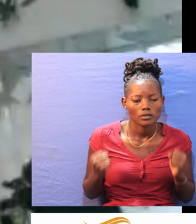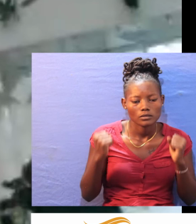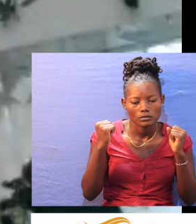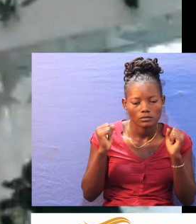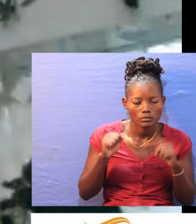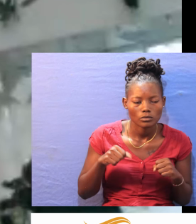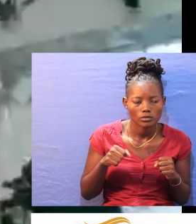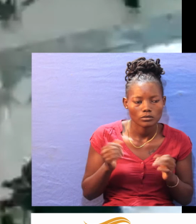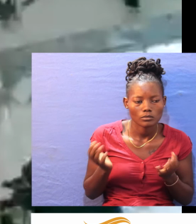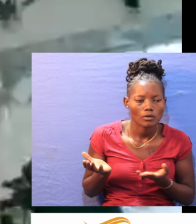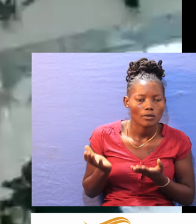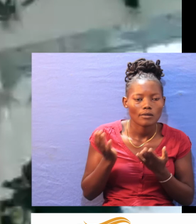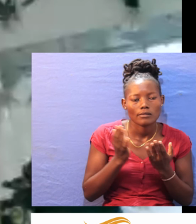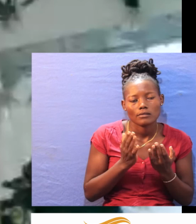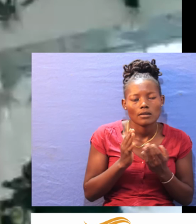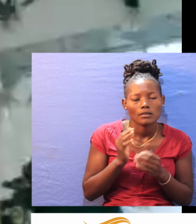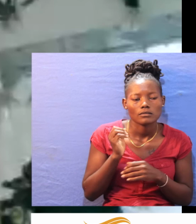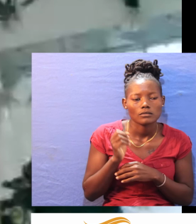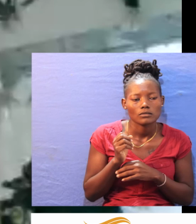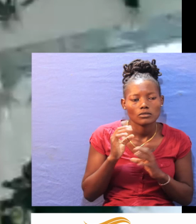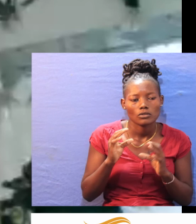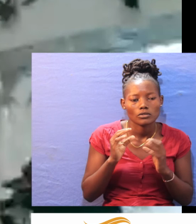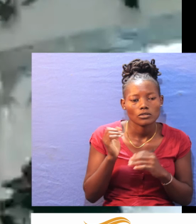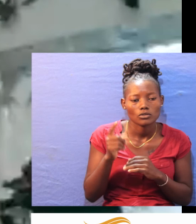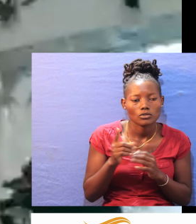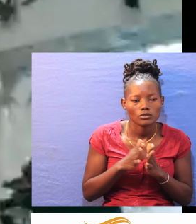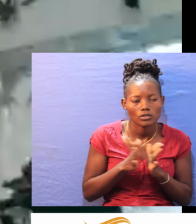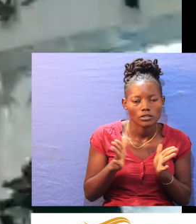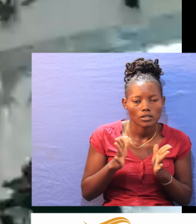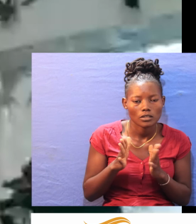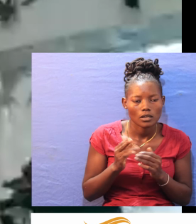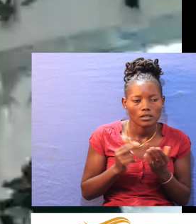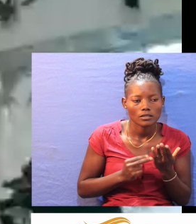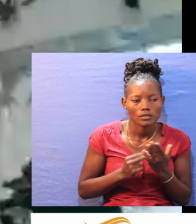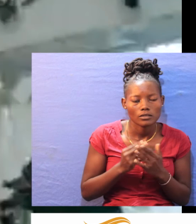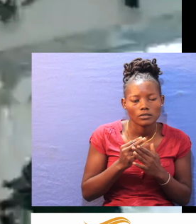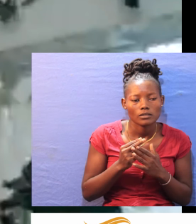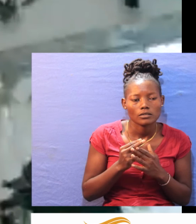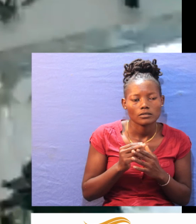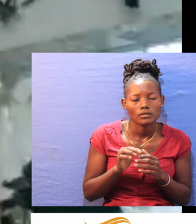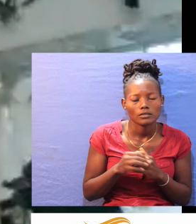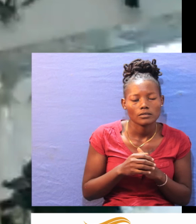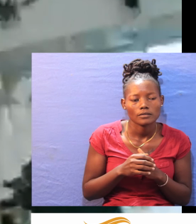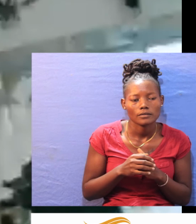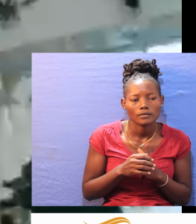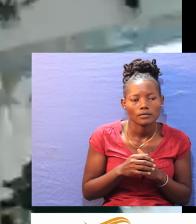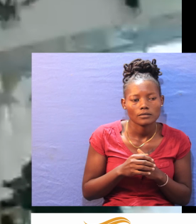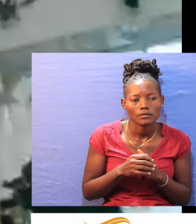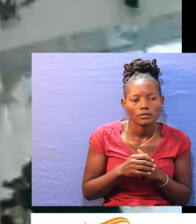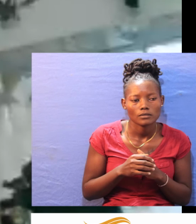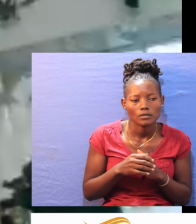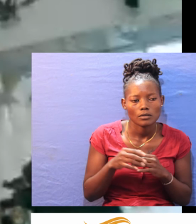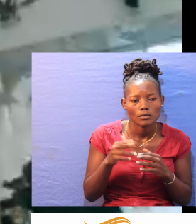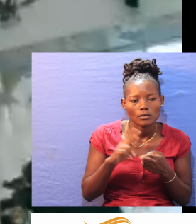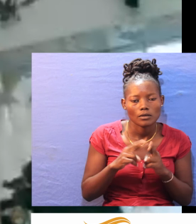field. Coaches need to genuinely be concerned, with their